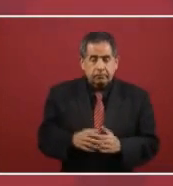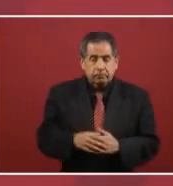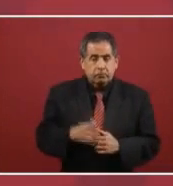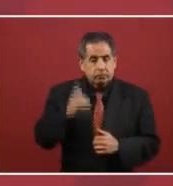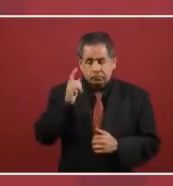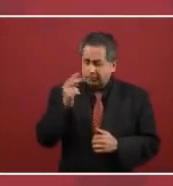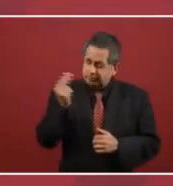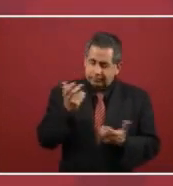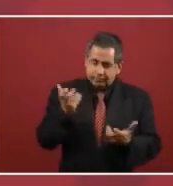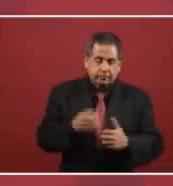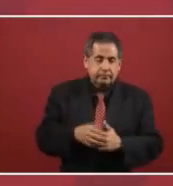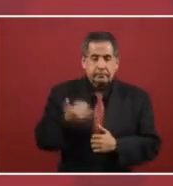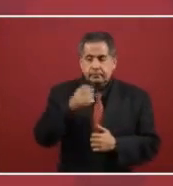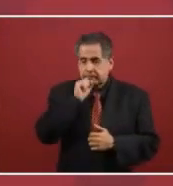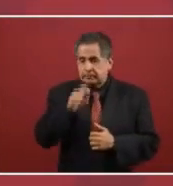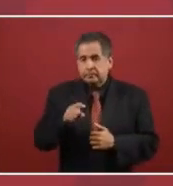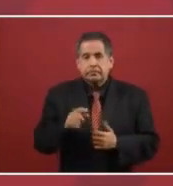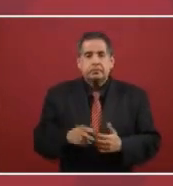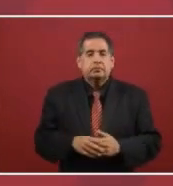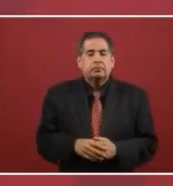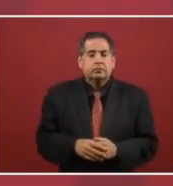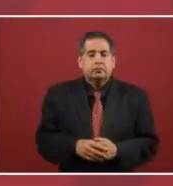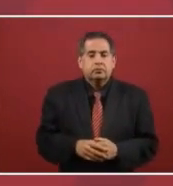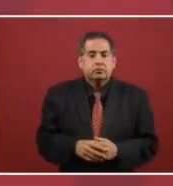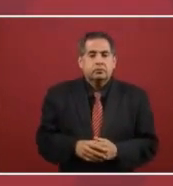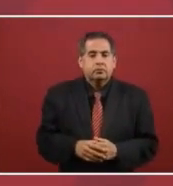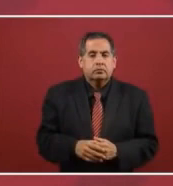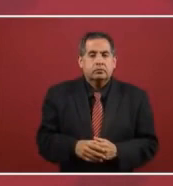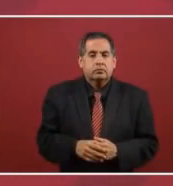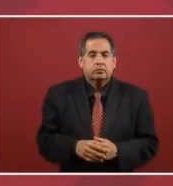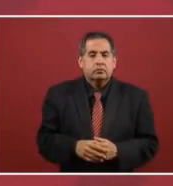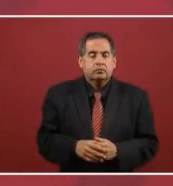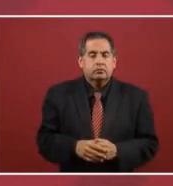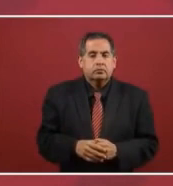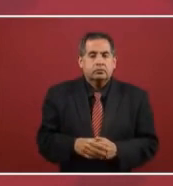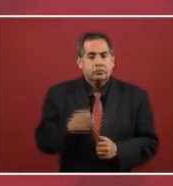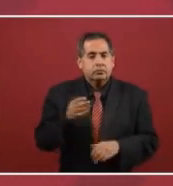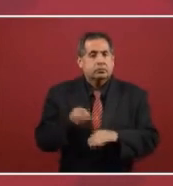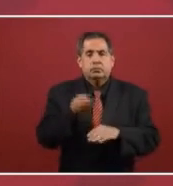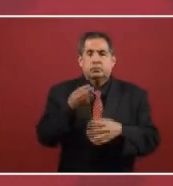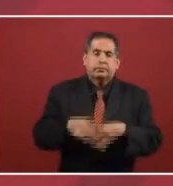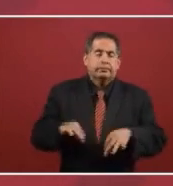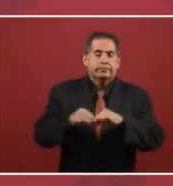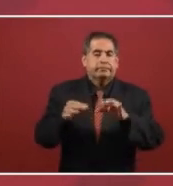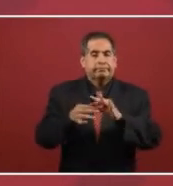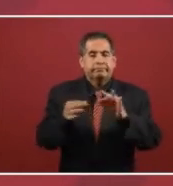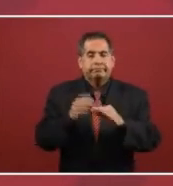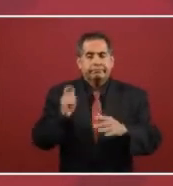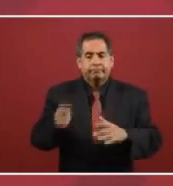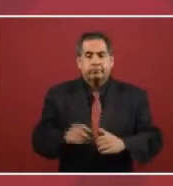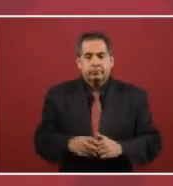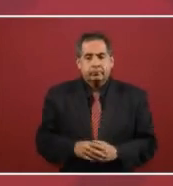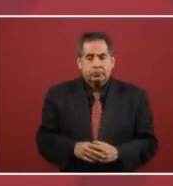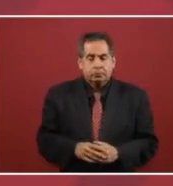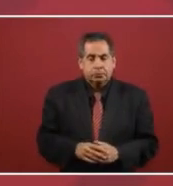estamos haciendo. That's Y what we're también, doing. And also, es importante it's important